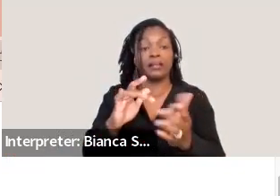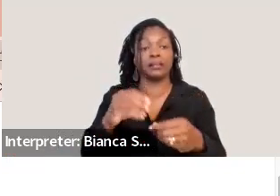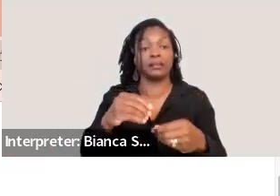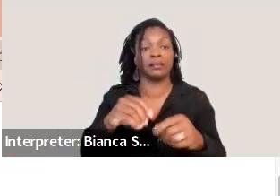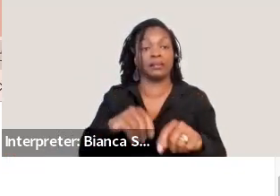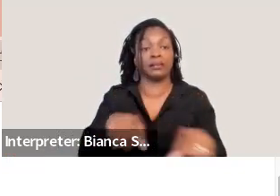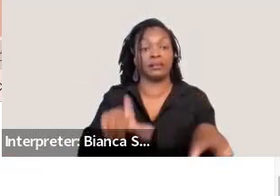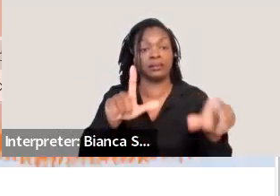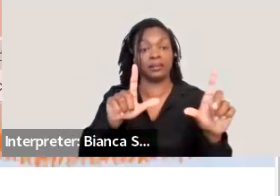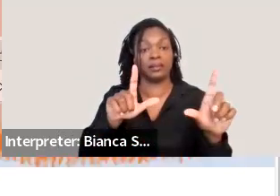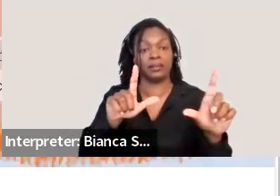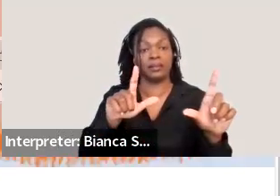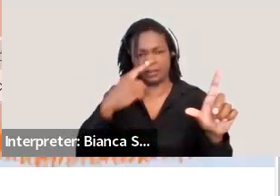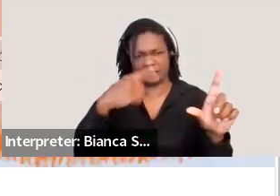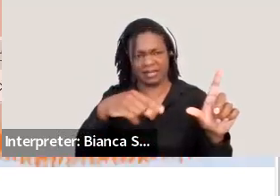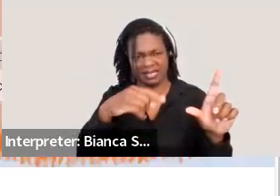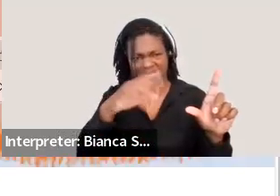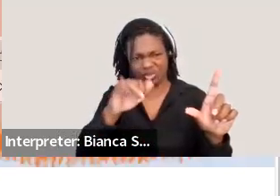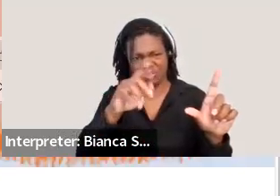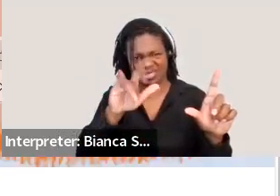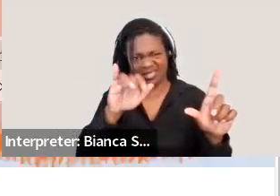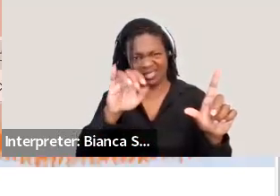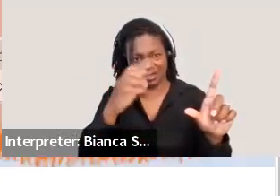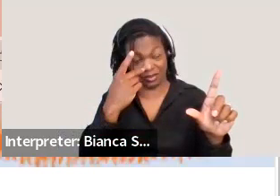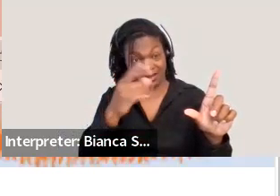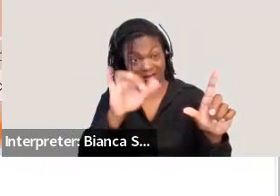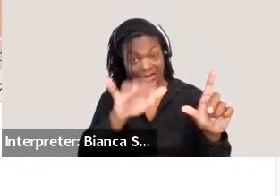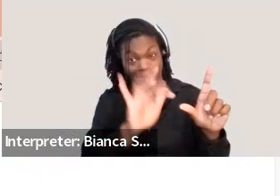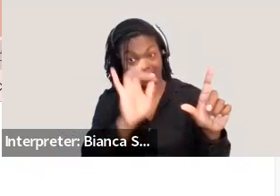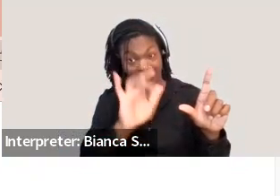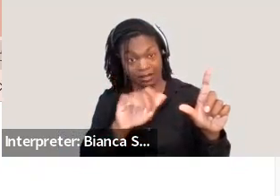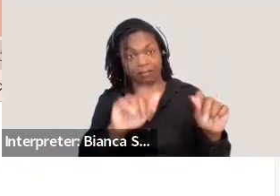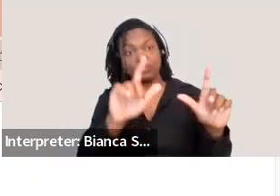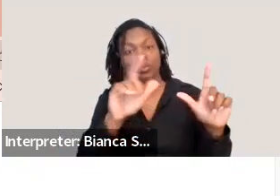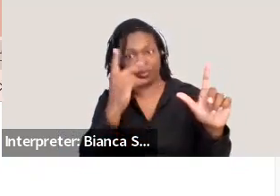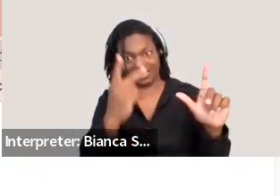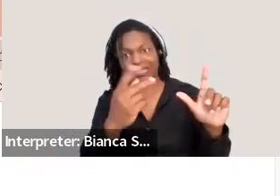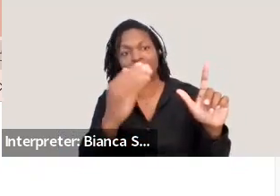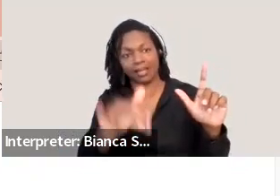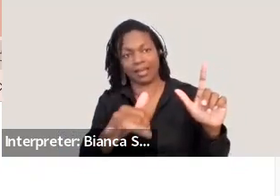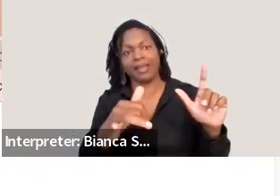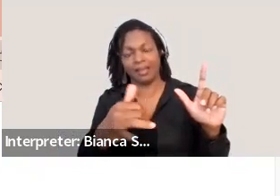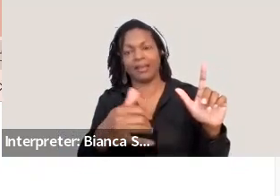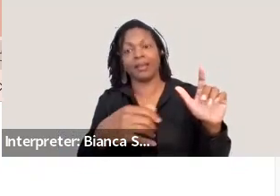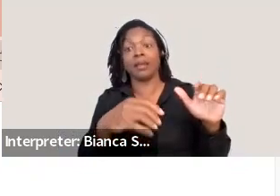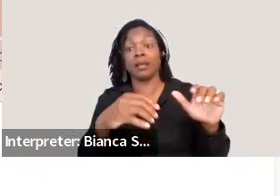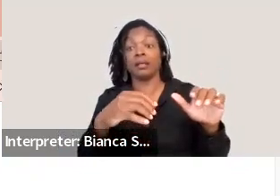those episodes, if you scroll down, you'll see all of the different links